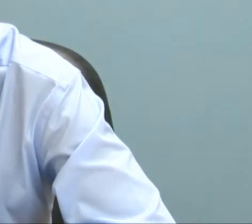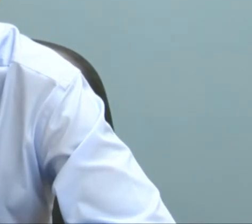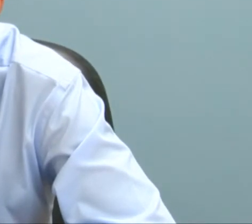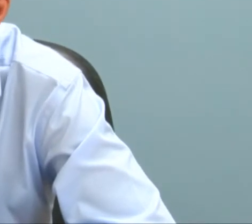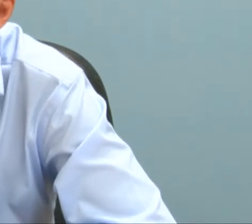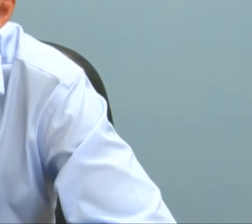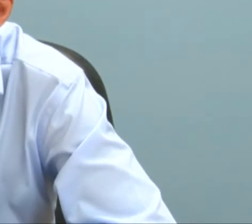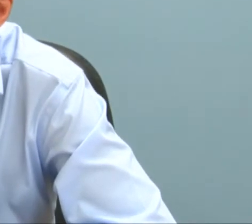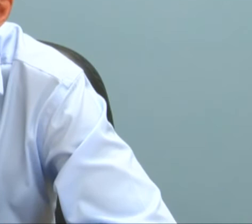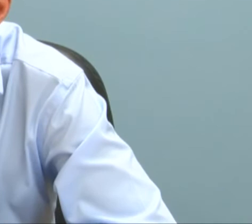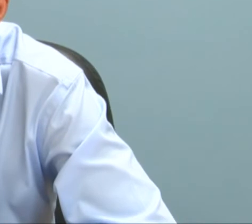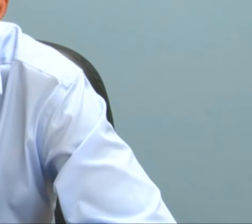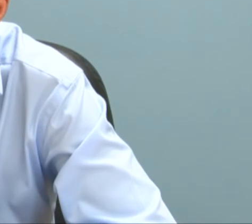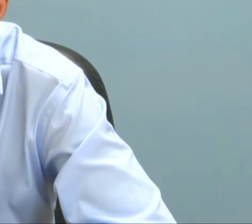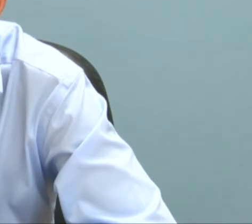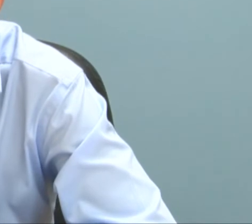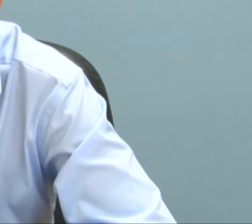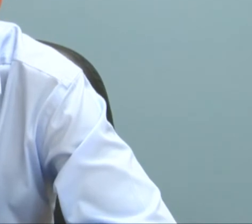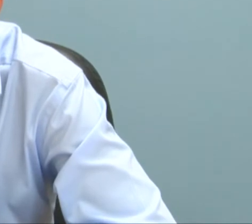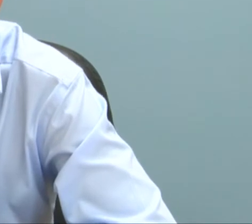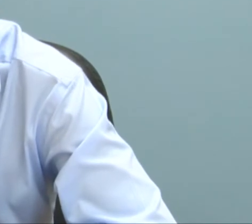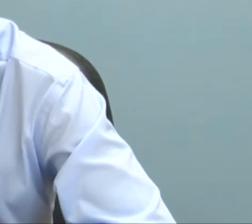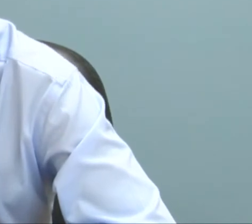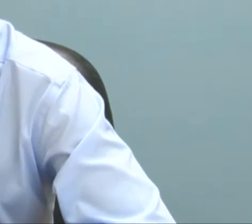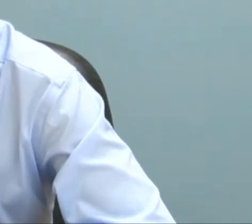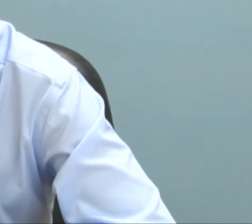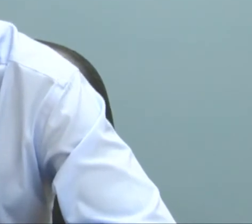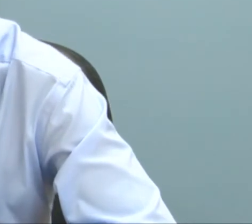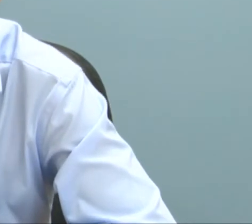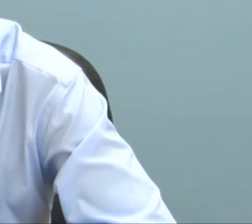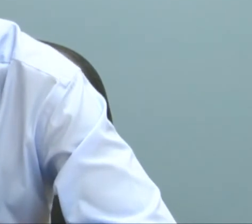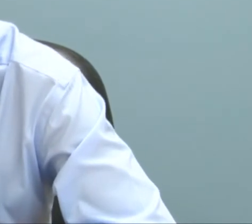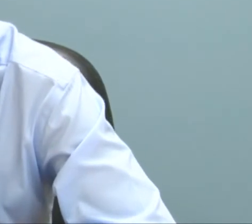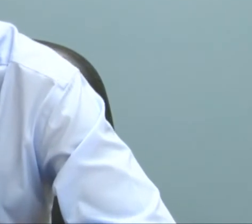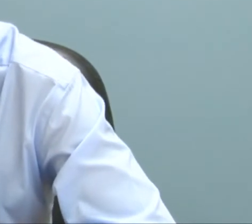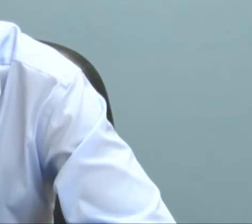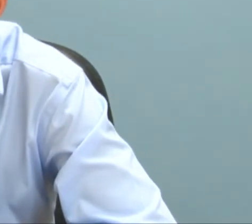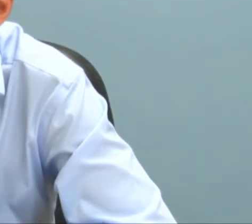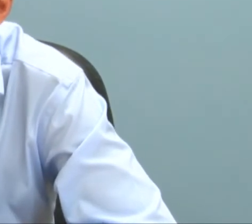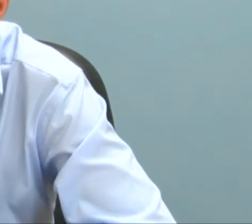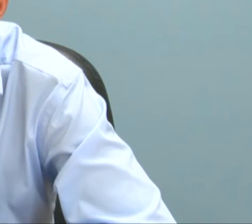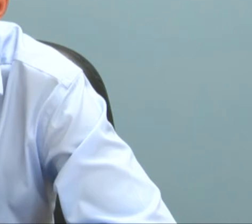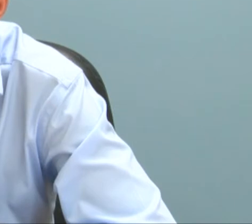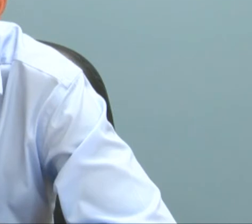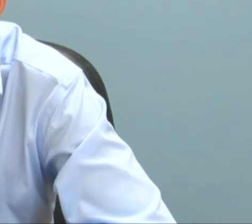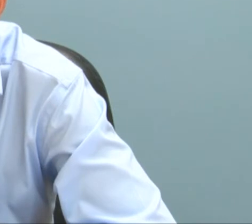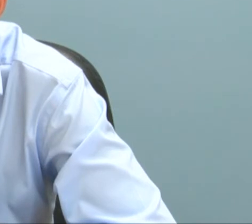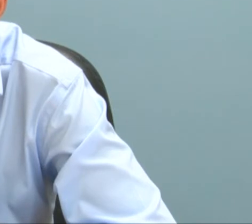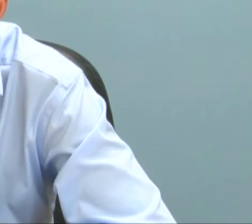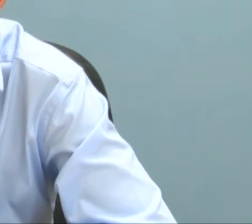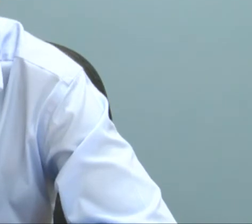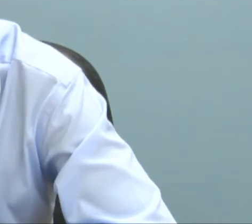interest rates rise. Rising interest rates also, all things being equal, tends to be a bit of a headwind